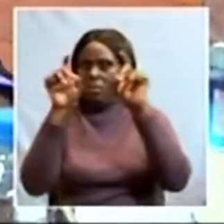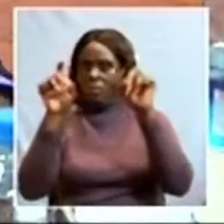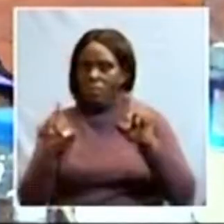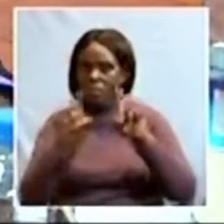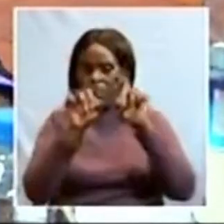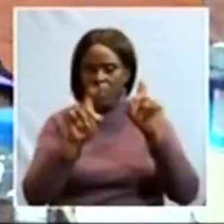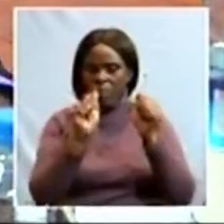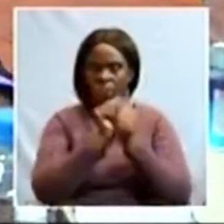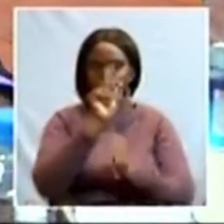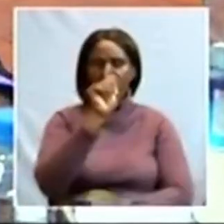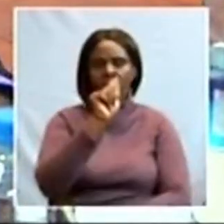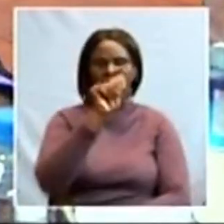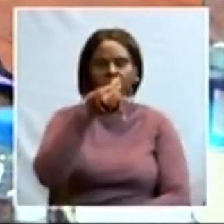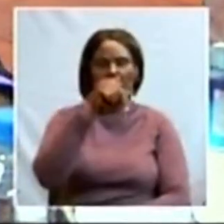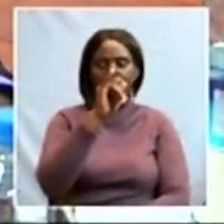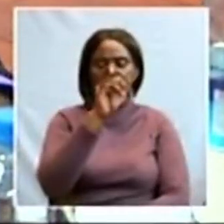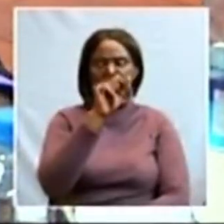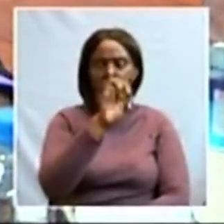and TPNs